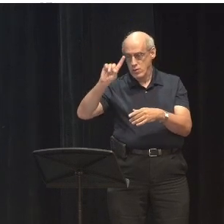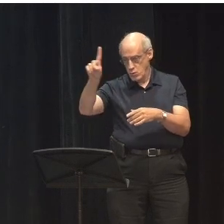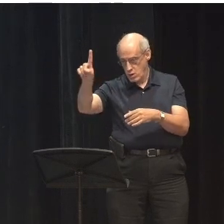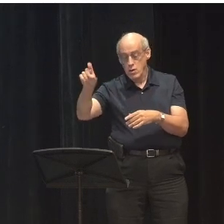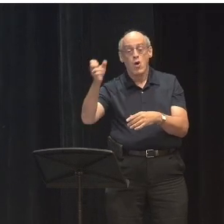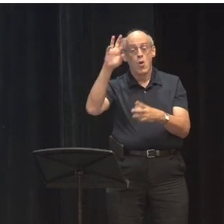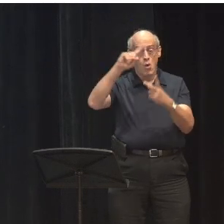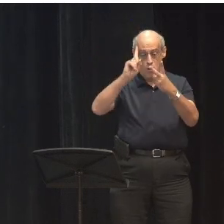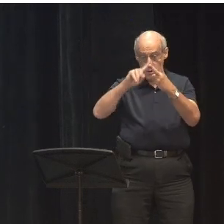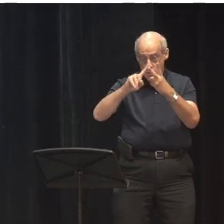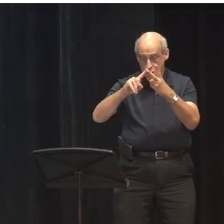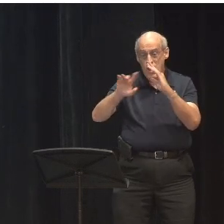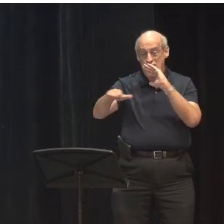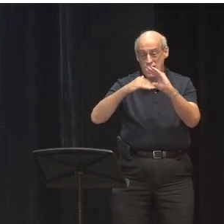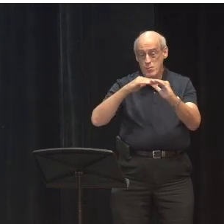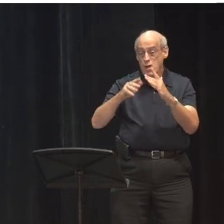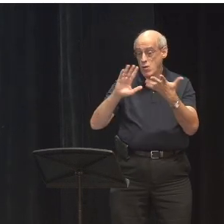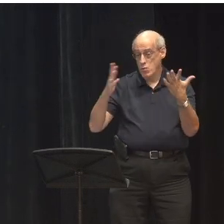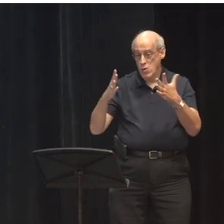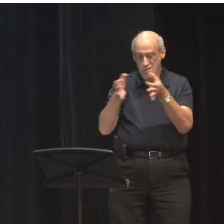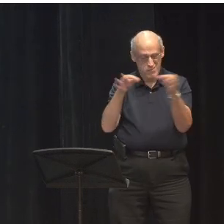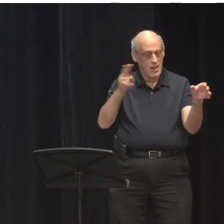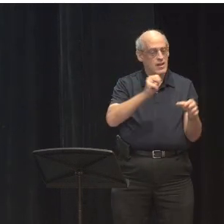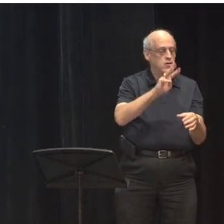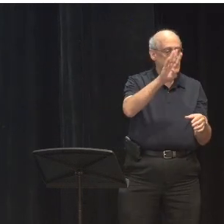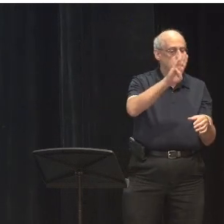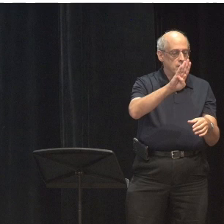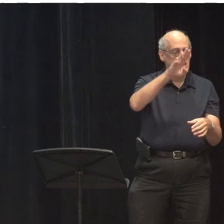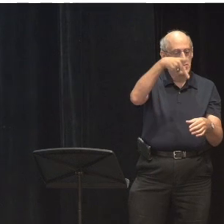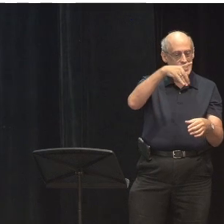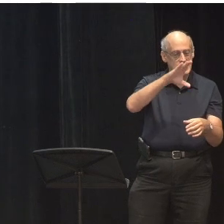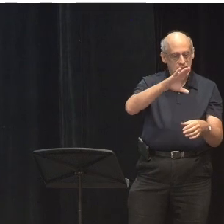or you can email to